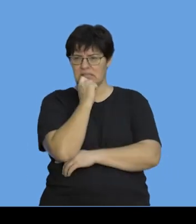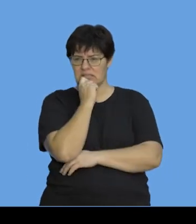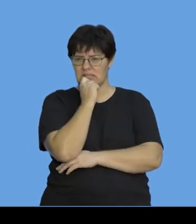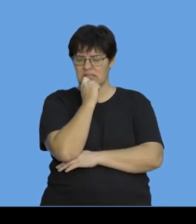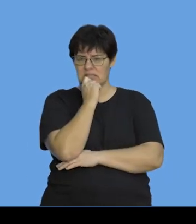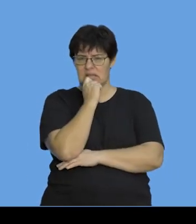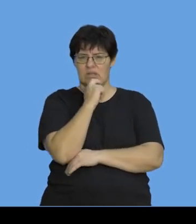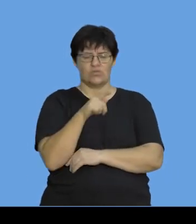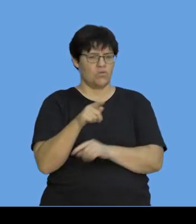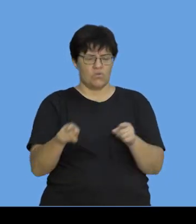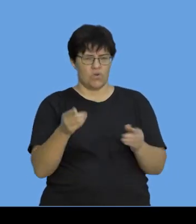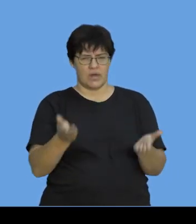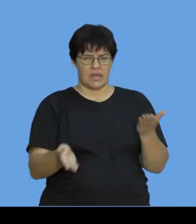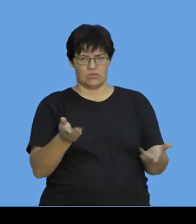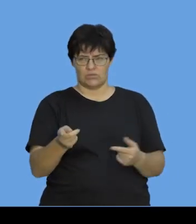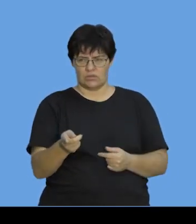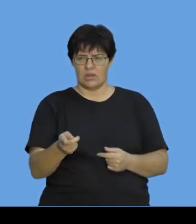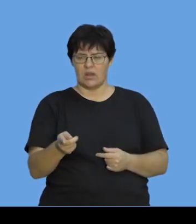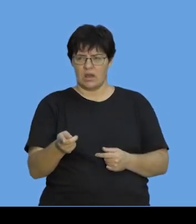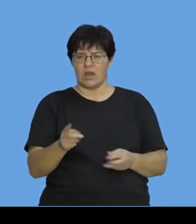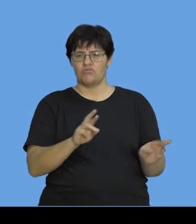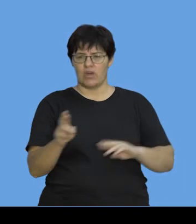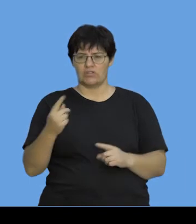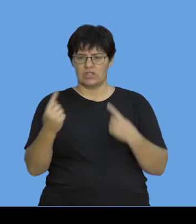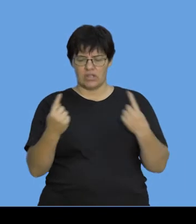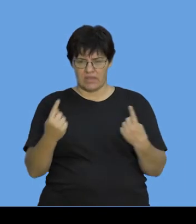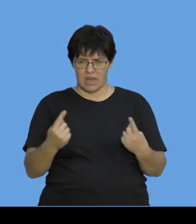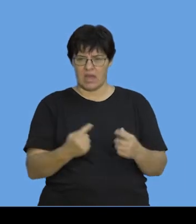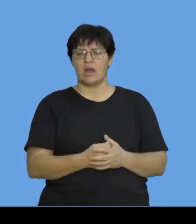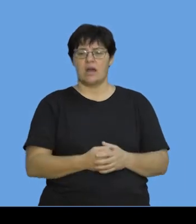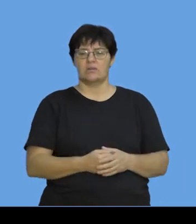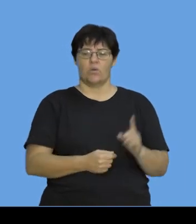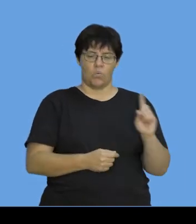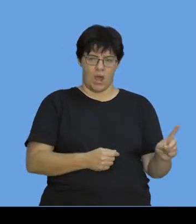the stoichiometric ratio in which these substances react with each other is